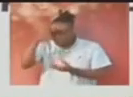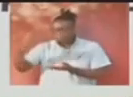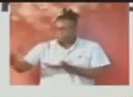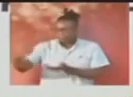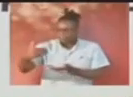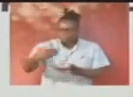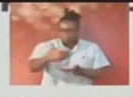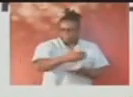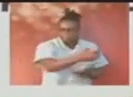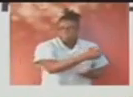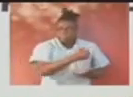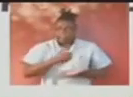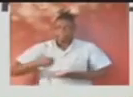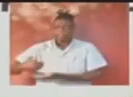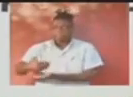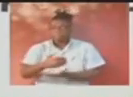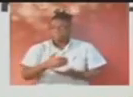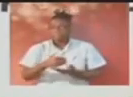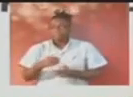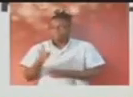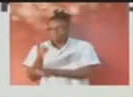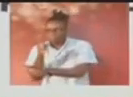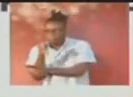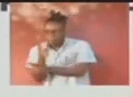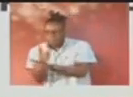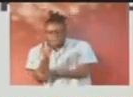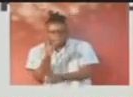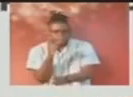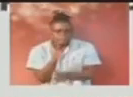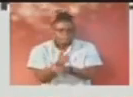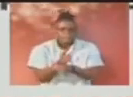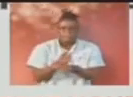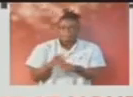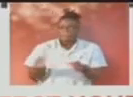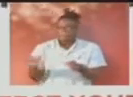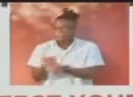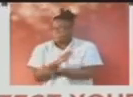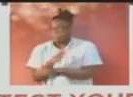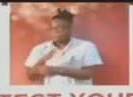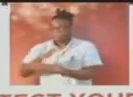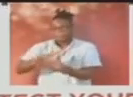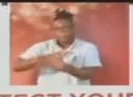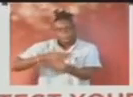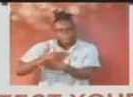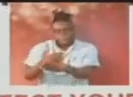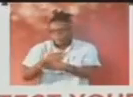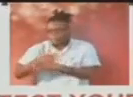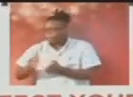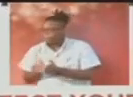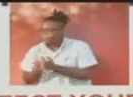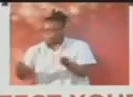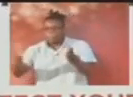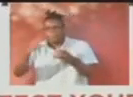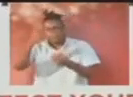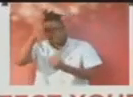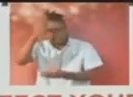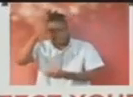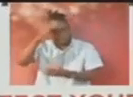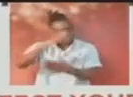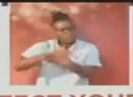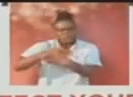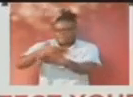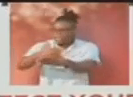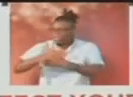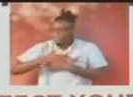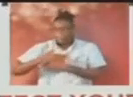is transparent, that is complete. That data is collected, collated, processed, and disseminated by professionals of